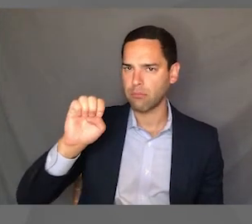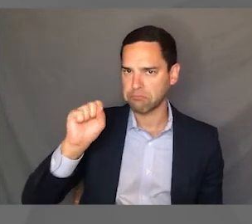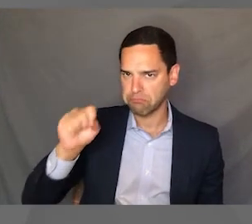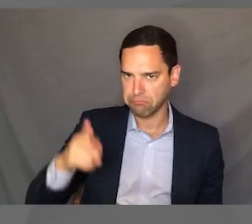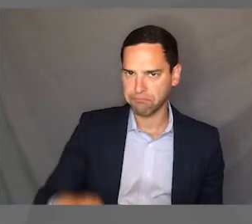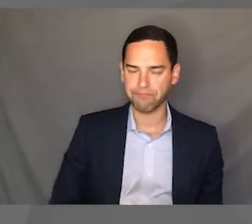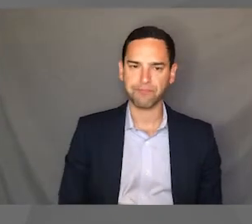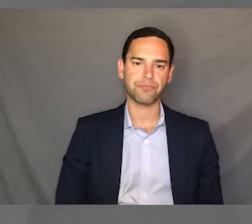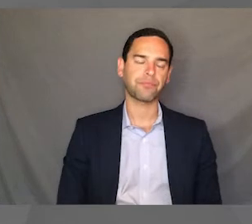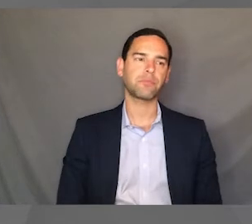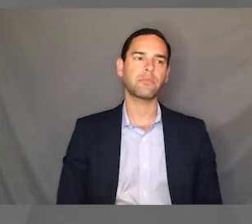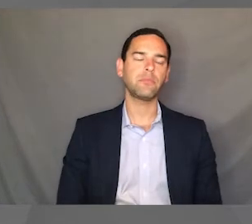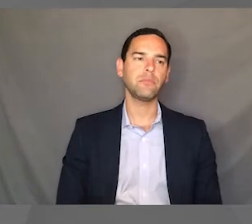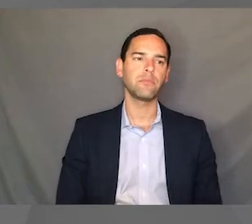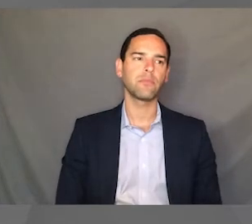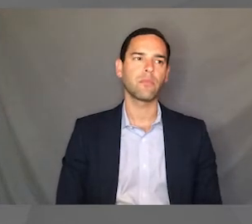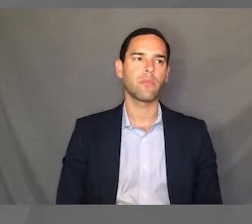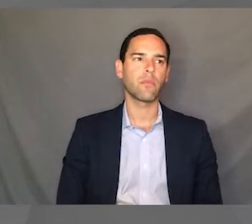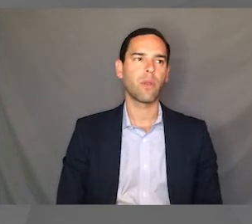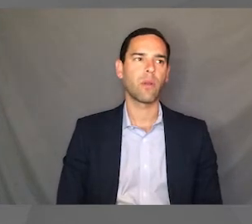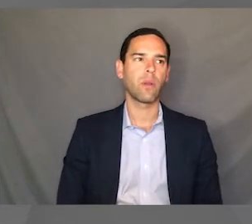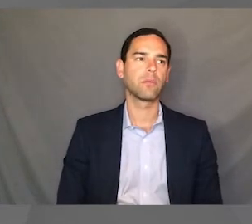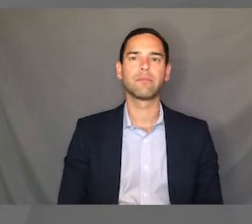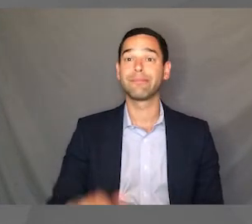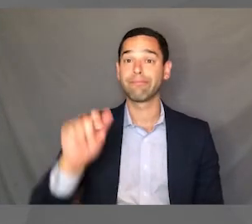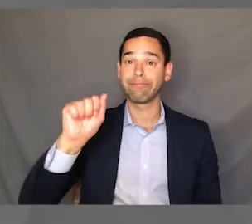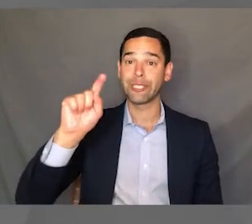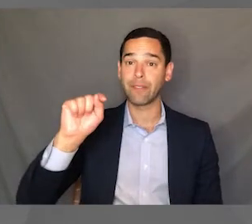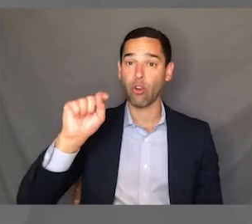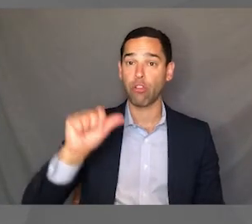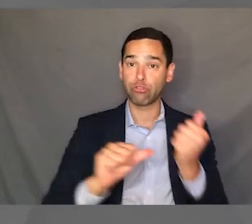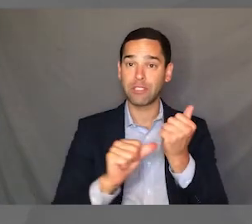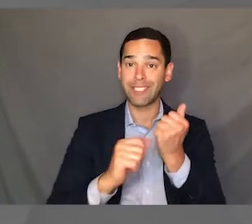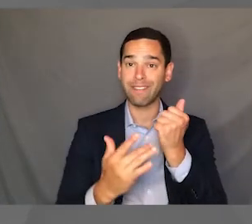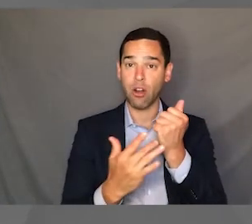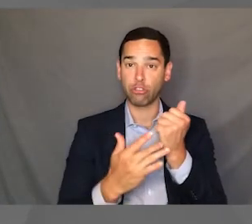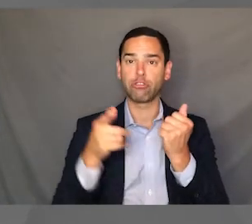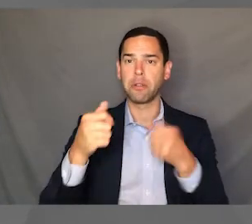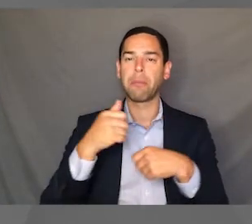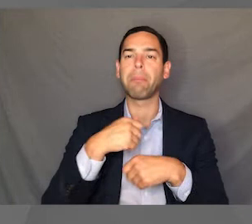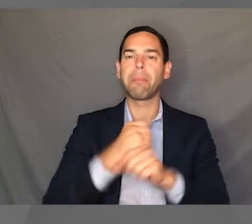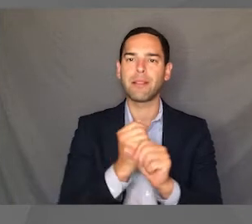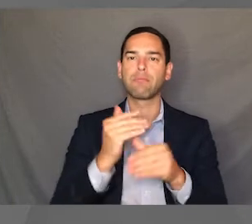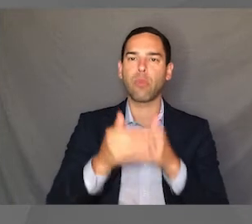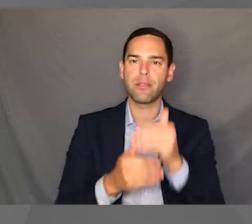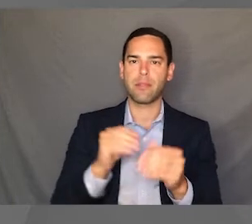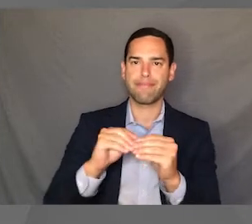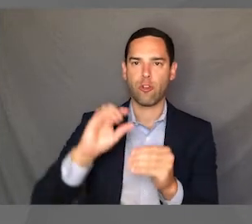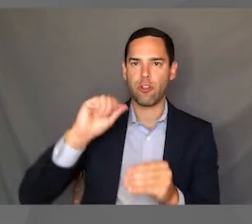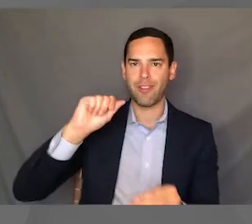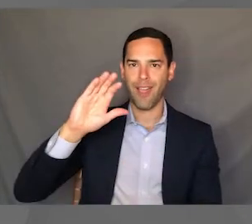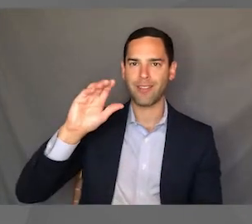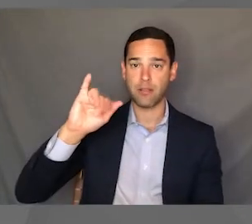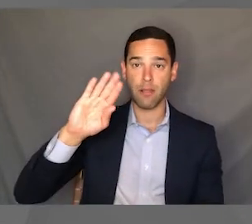lot with things such as assistive technology makes processes accessible. If we're talking about